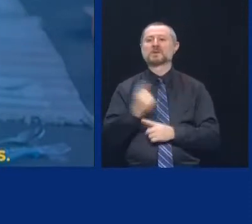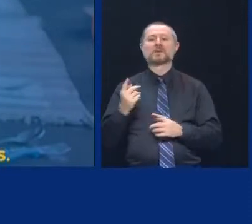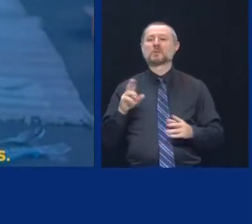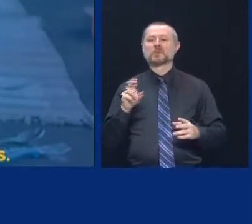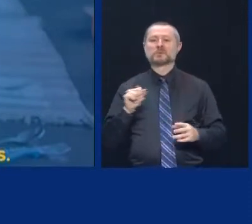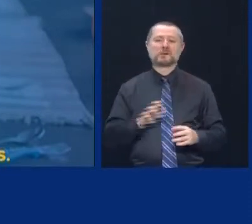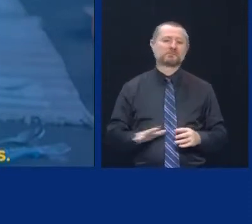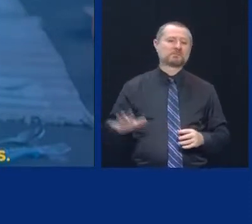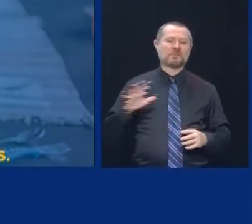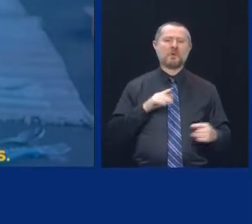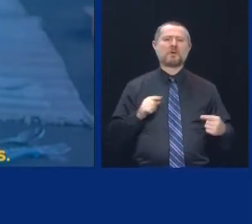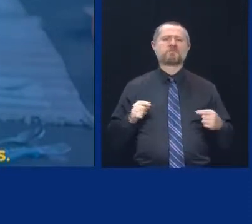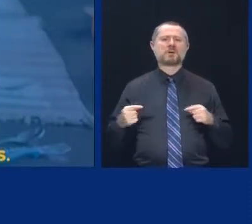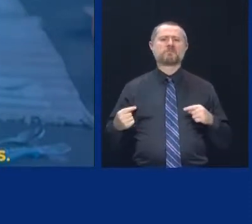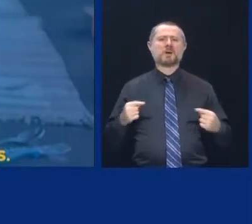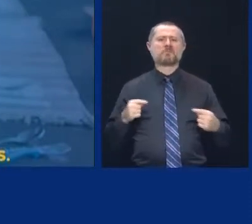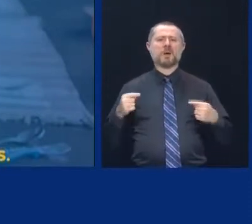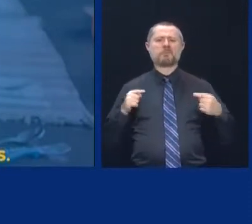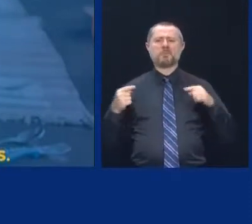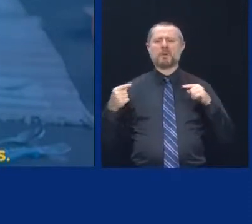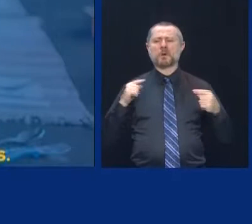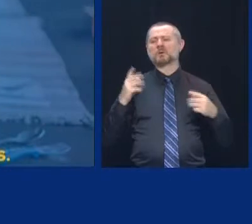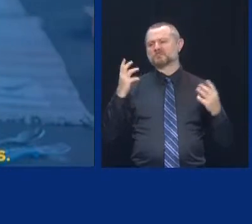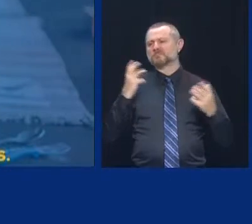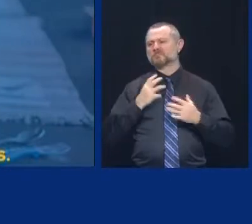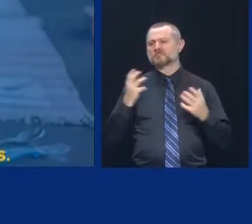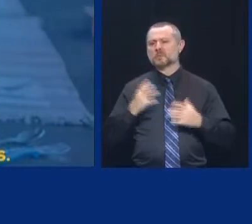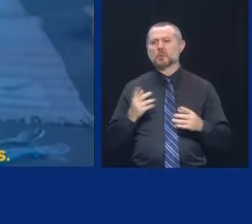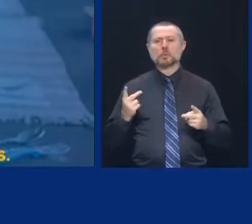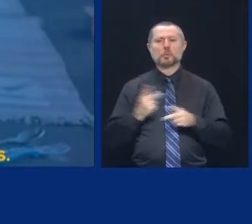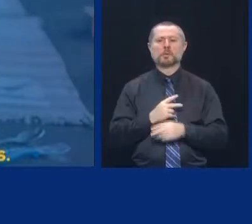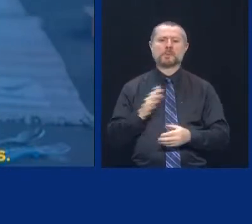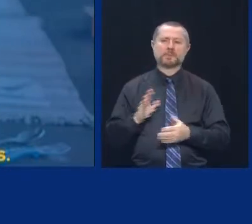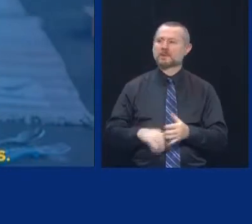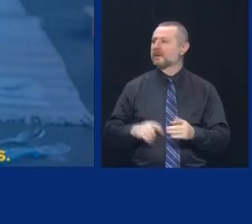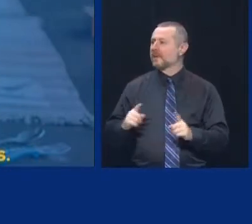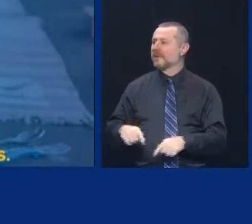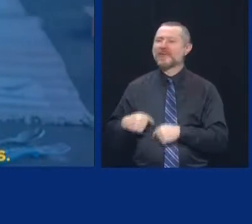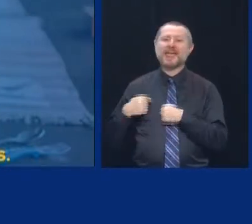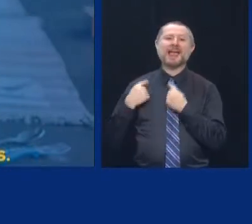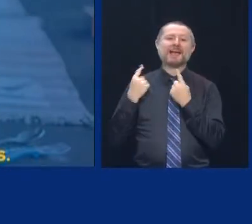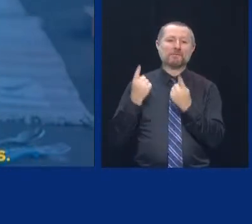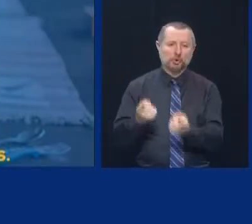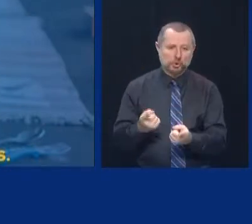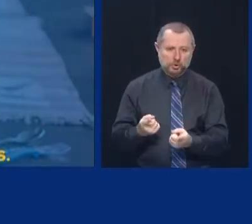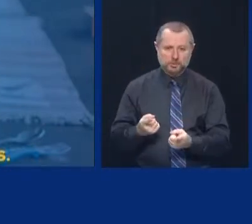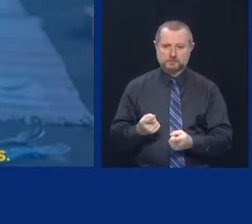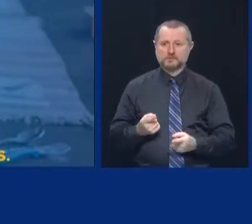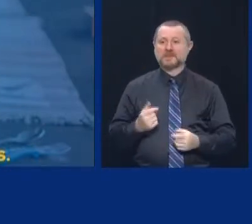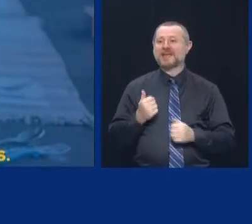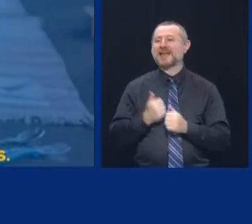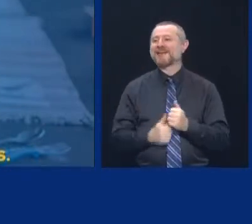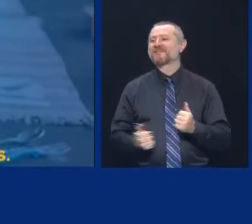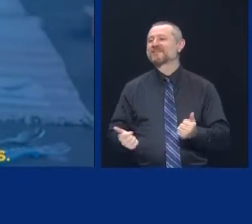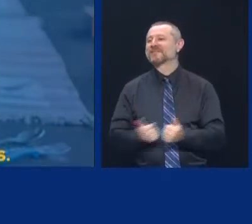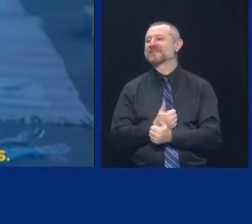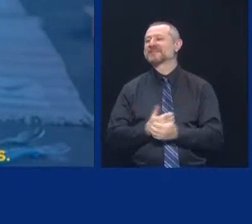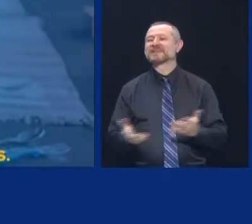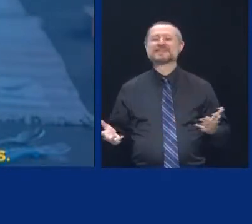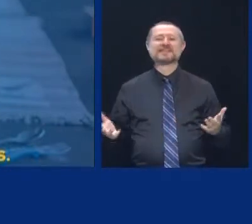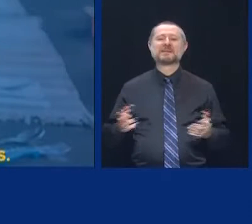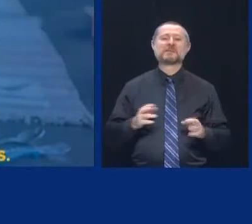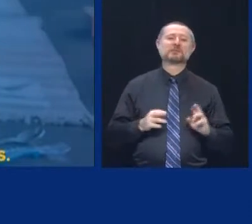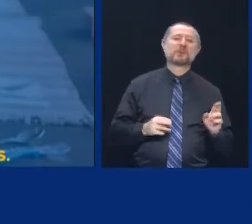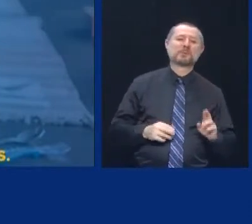divided than it's ever been. And it's so divided politically. Everything is a political division,